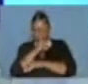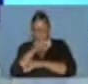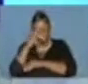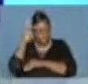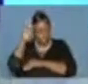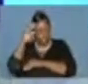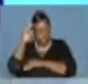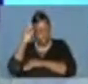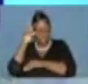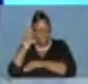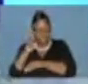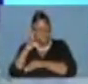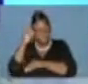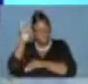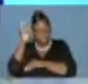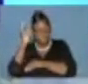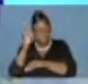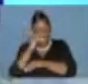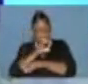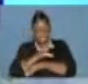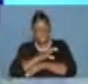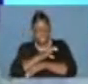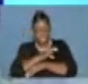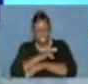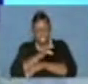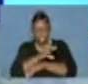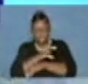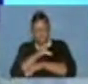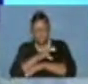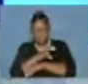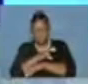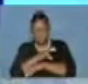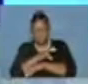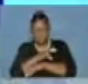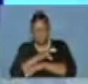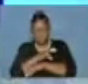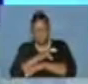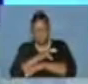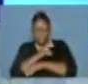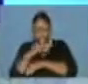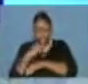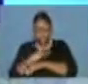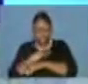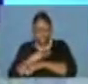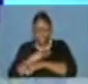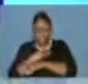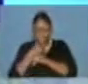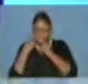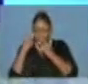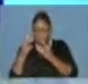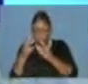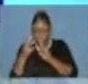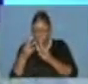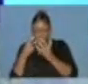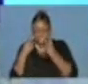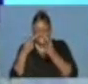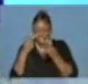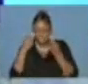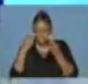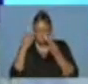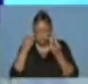the Bahamas' delegation at the three-day event. DPM Cooper says he looks forward to informative and thoughtful